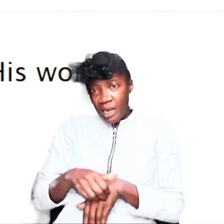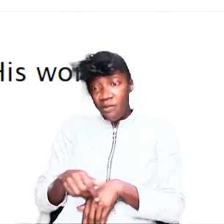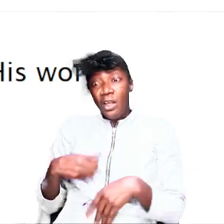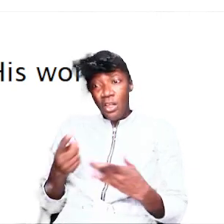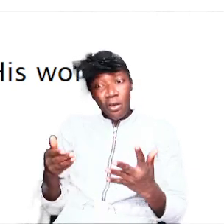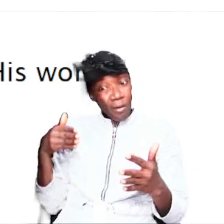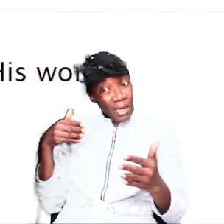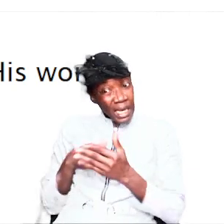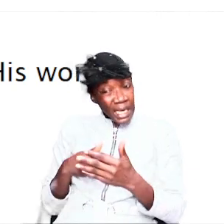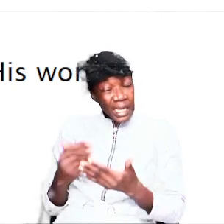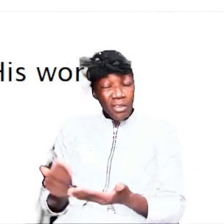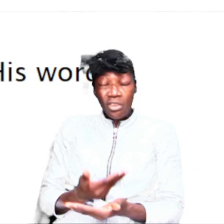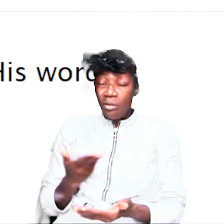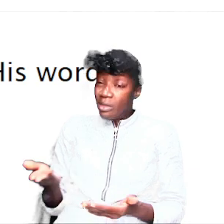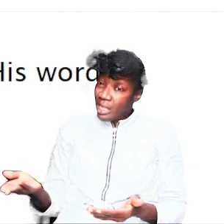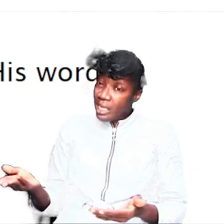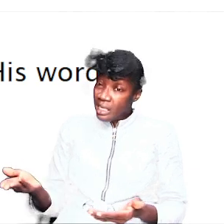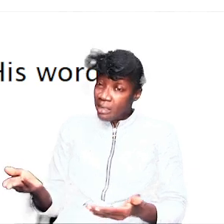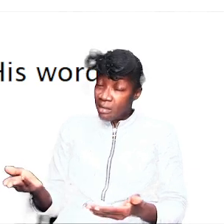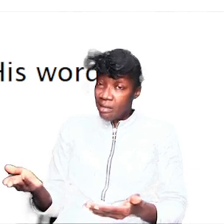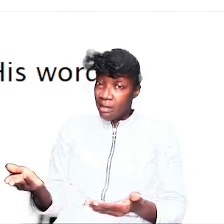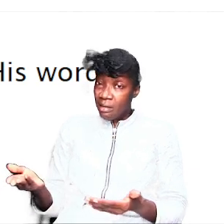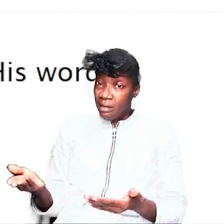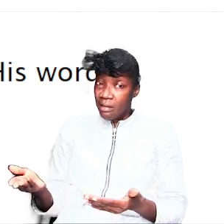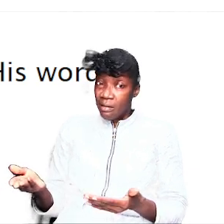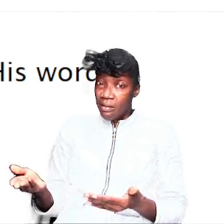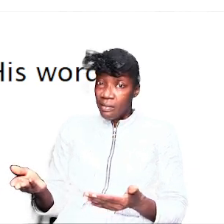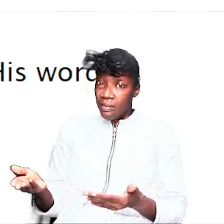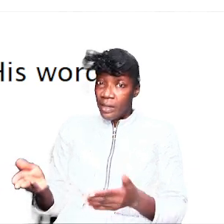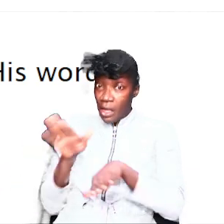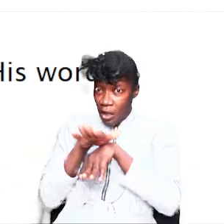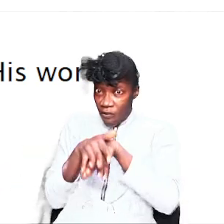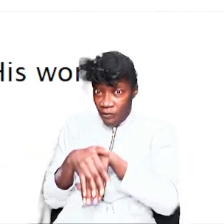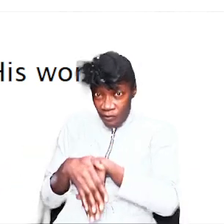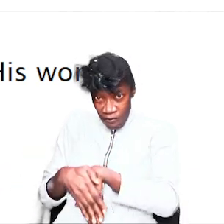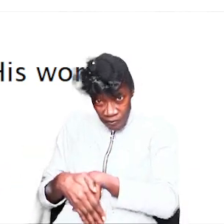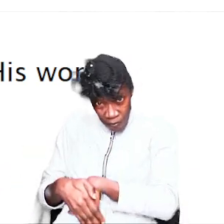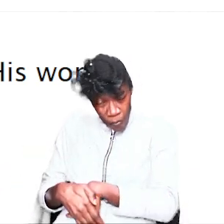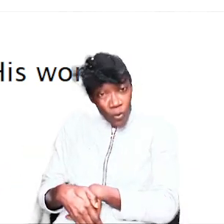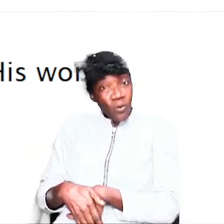things. So when we force ourselves to do the wrong,